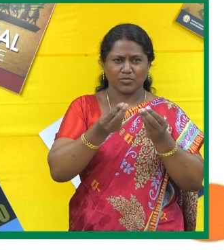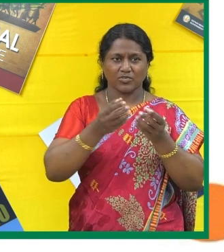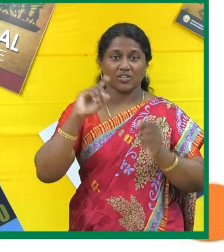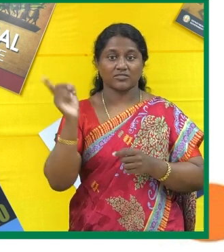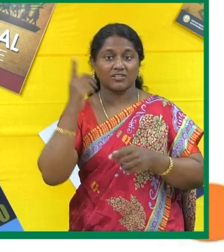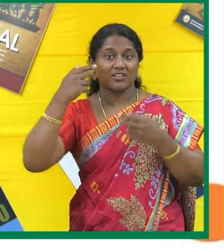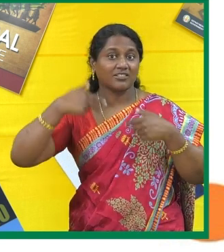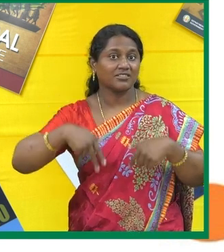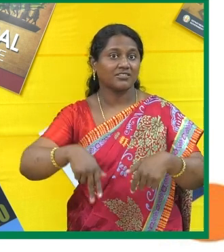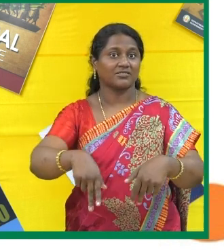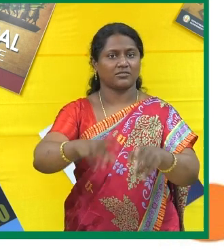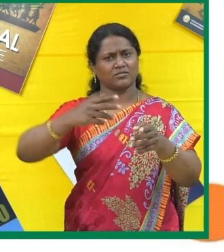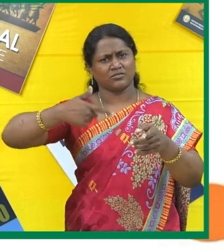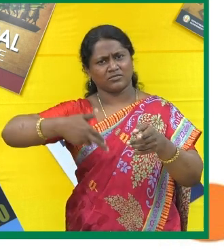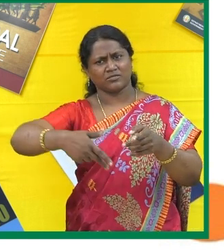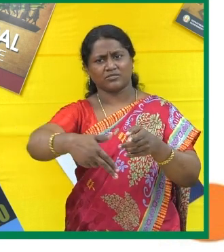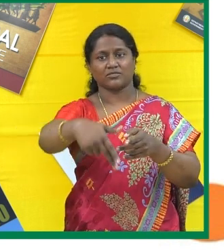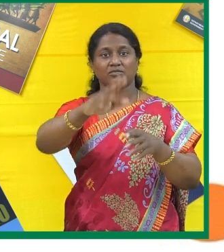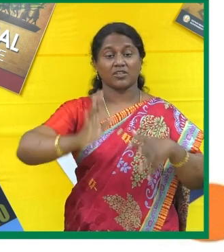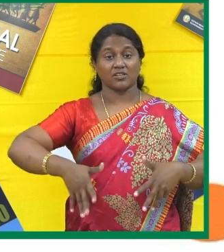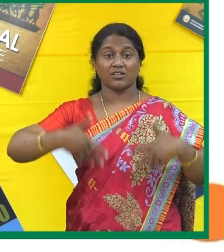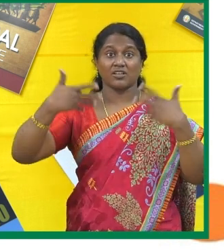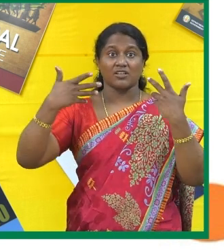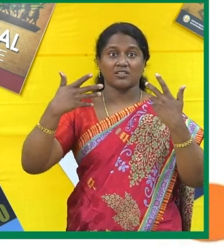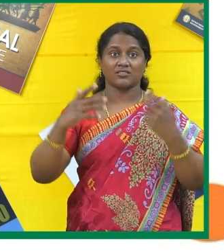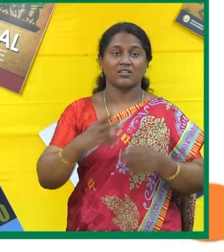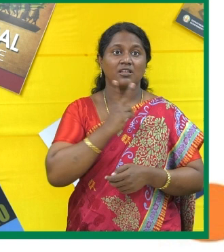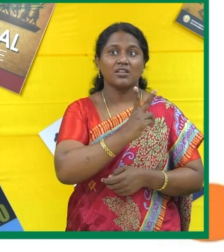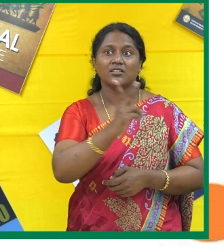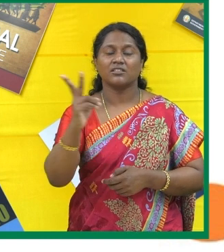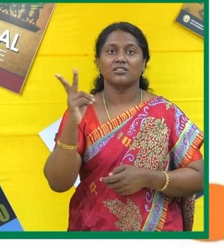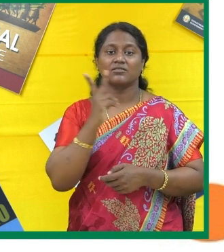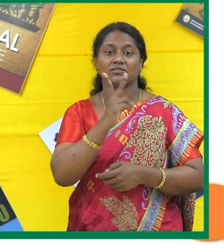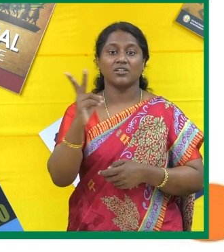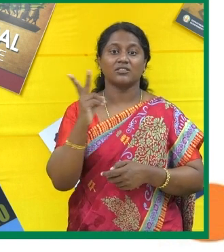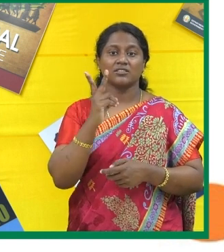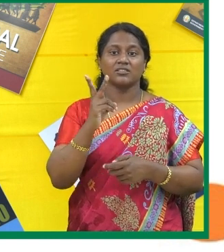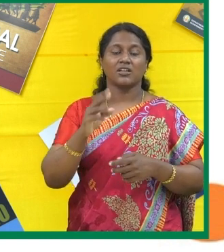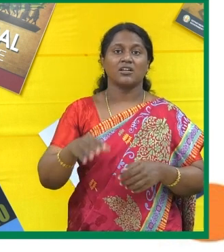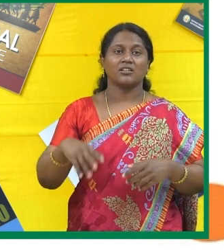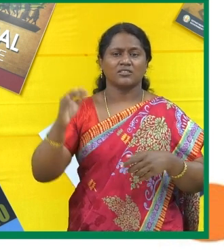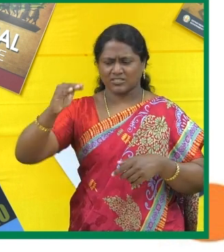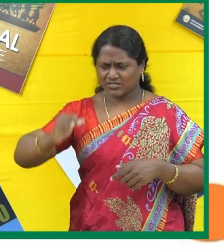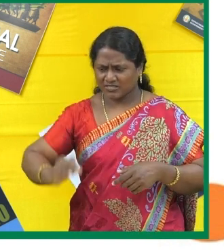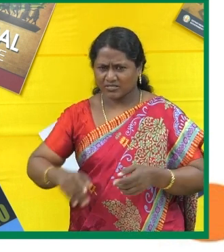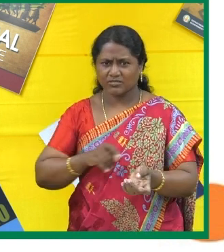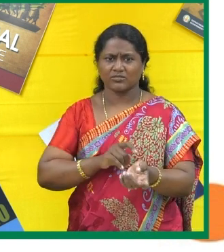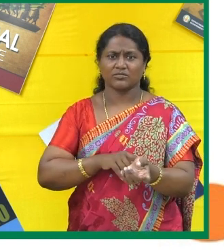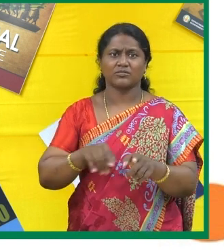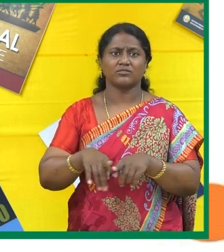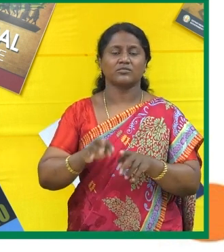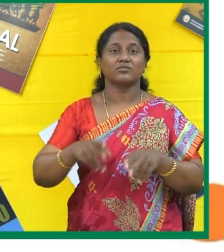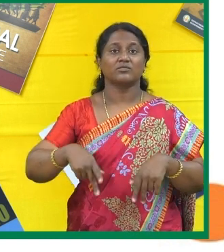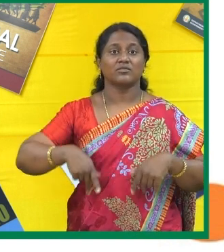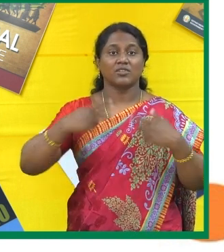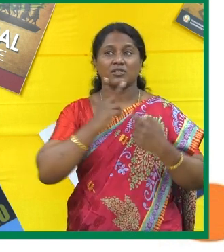smooth, the journey will be joy. Still seeking what I sought when but a